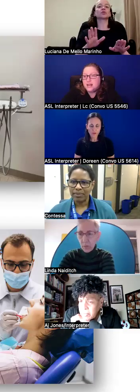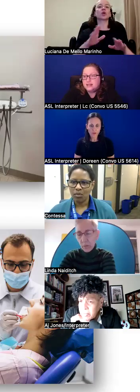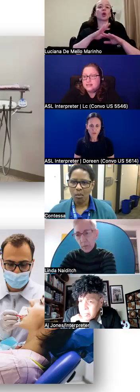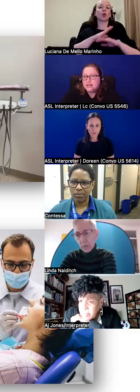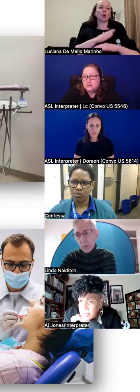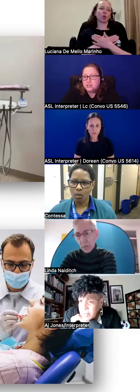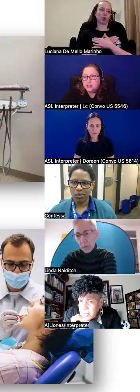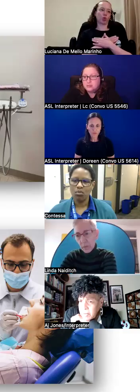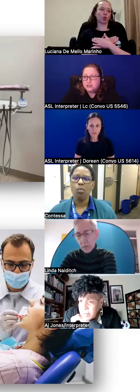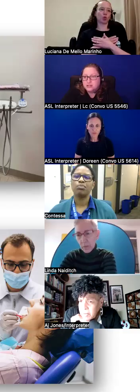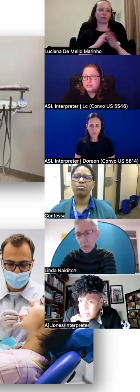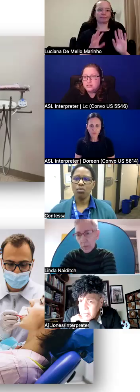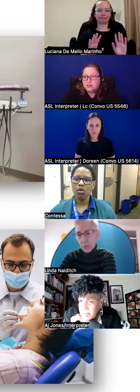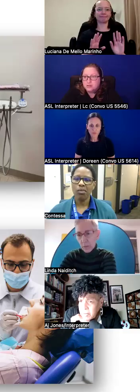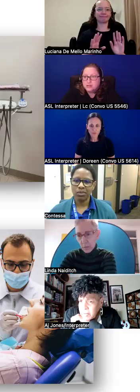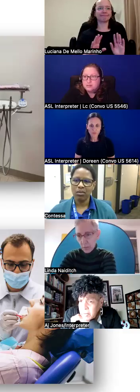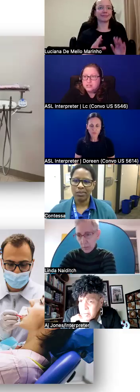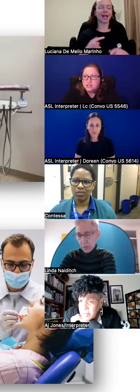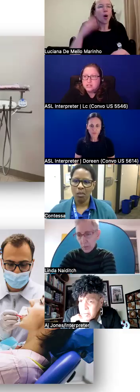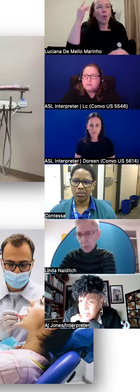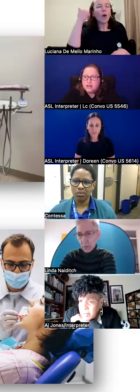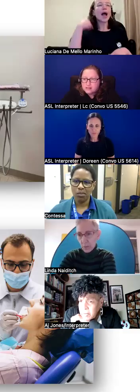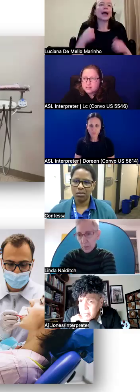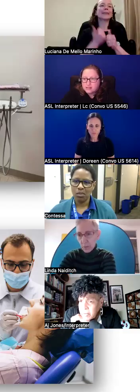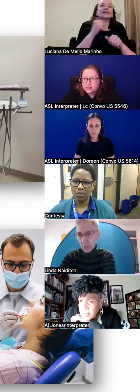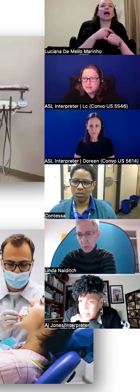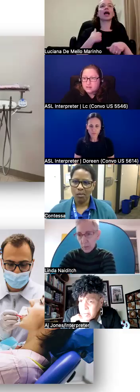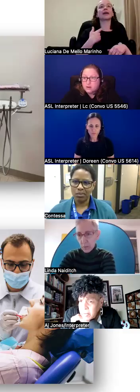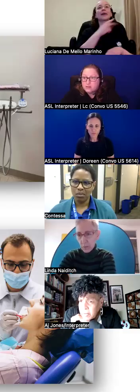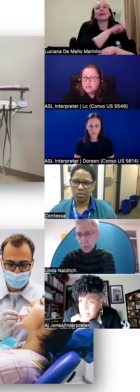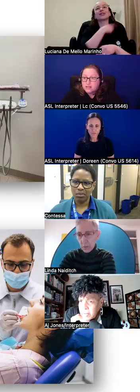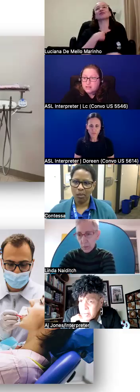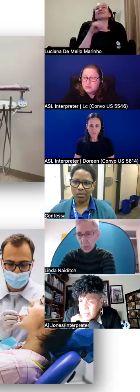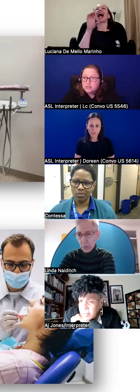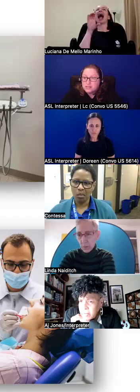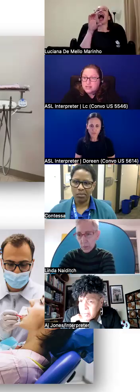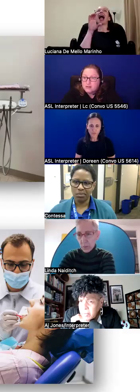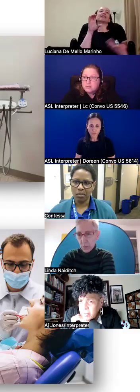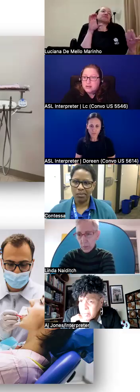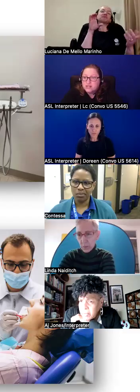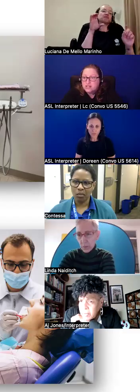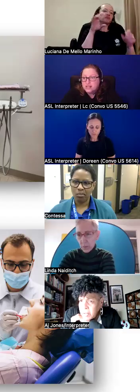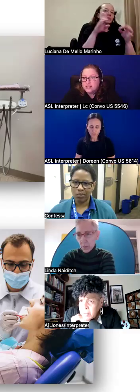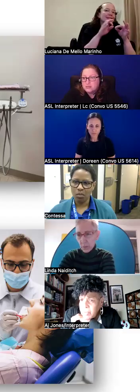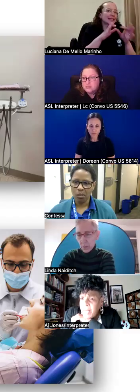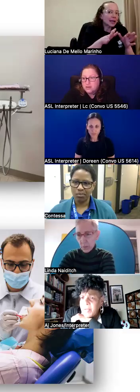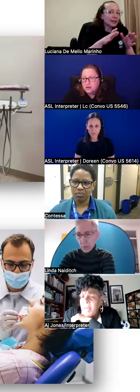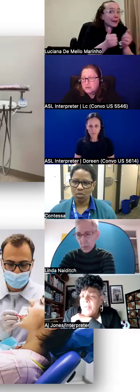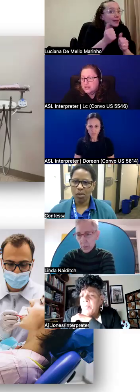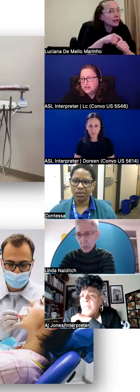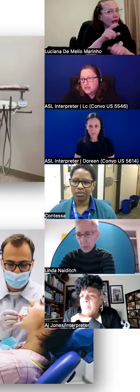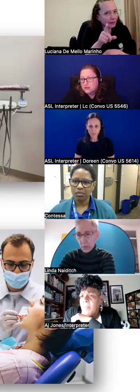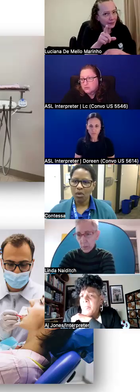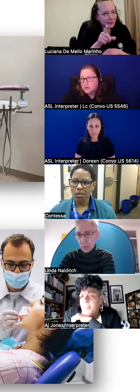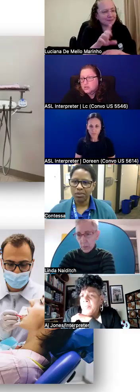And at that time, interpreters are pretty much in a rest state. Why? Because most of the time the patients just has their mouth